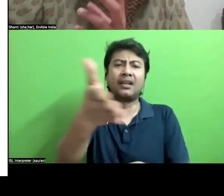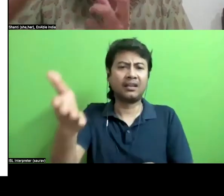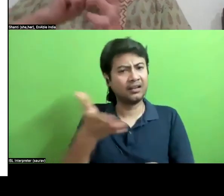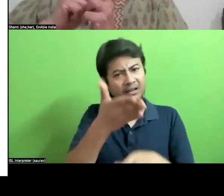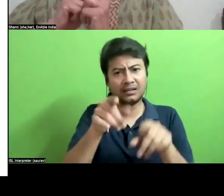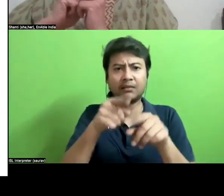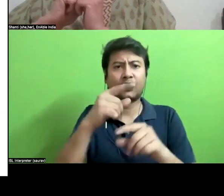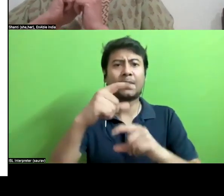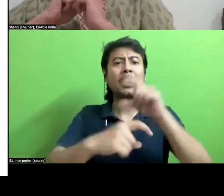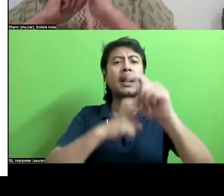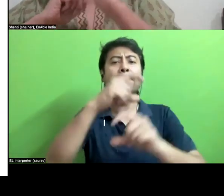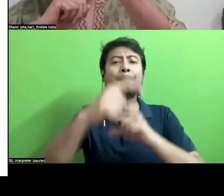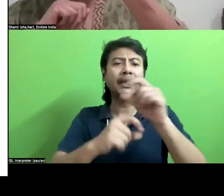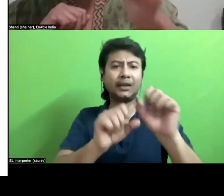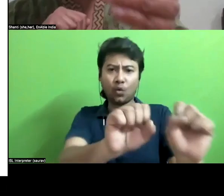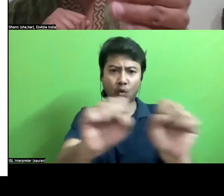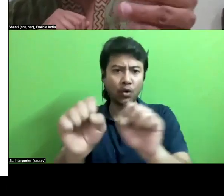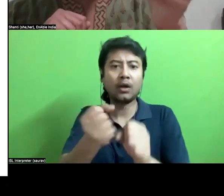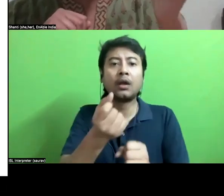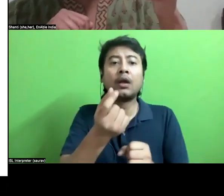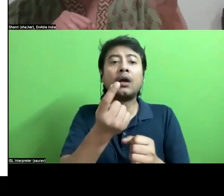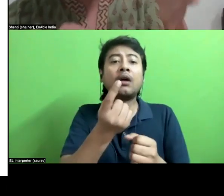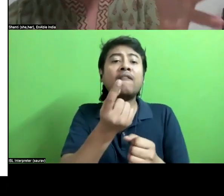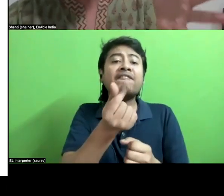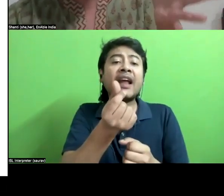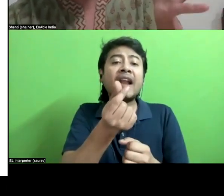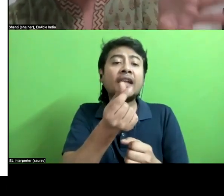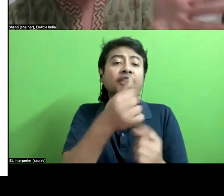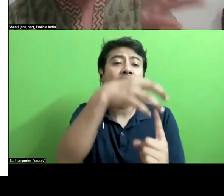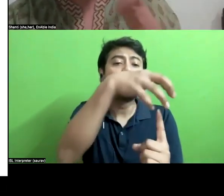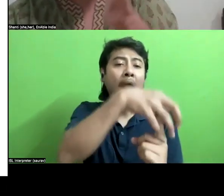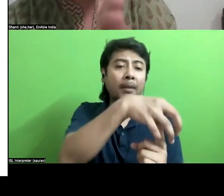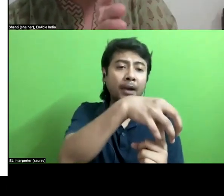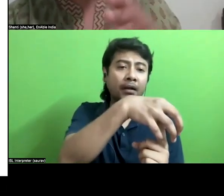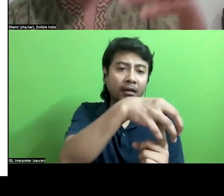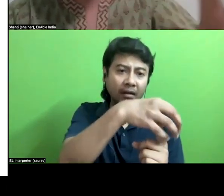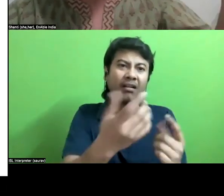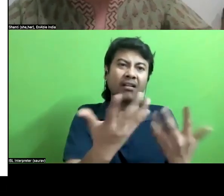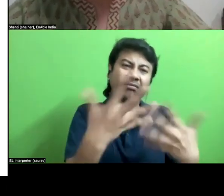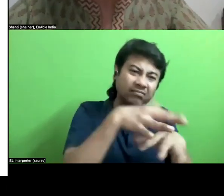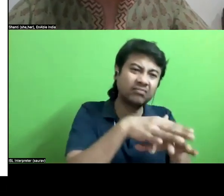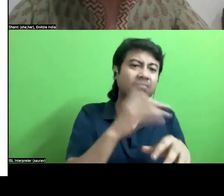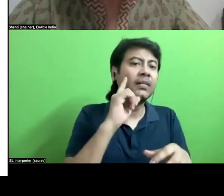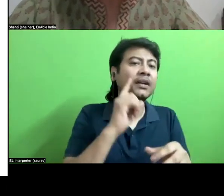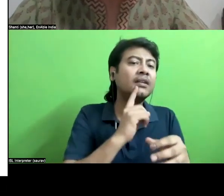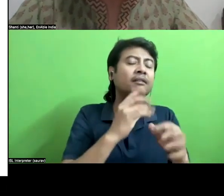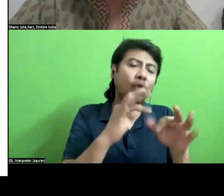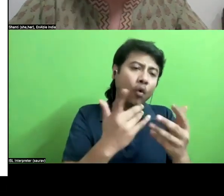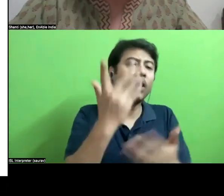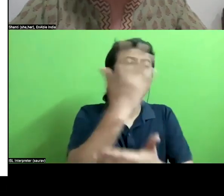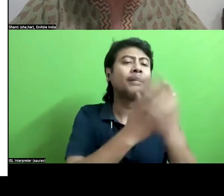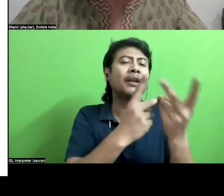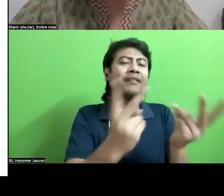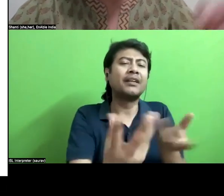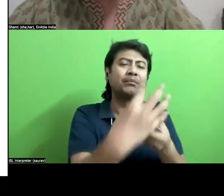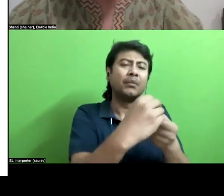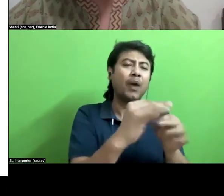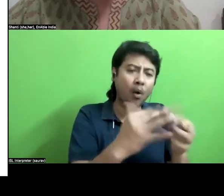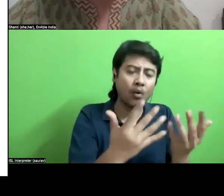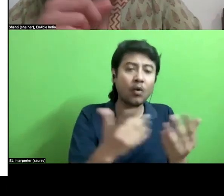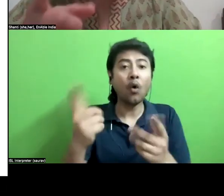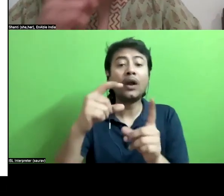the financial sector. Maybe you're a DEI, diversity professional from a particular foundation or a